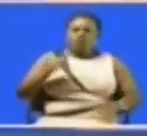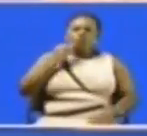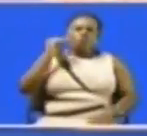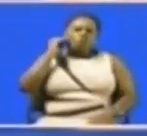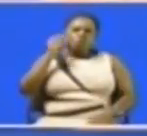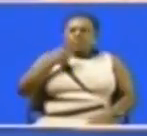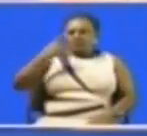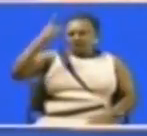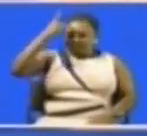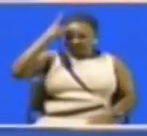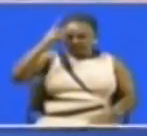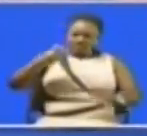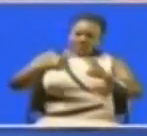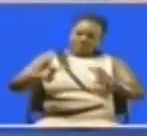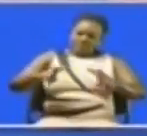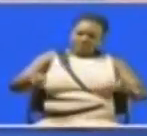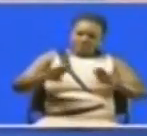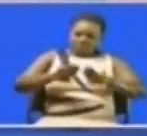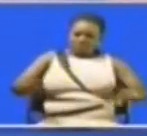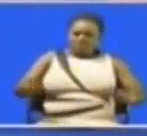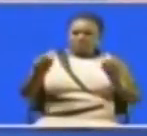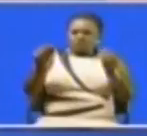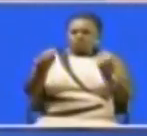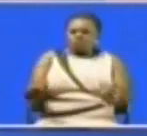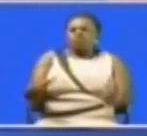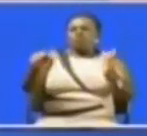their parents continue to search for a lasting solution